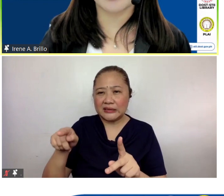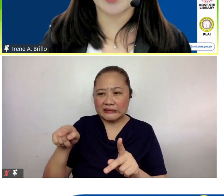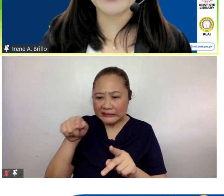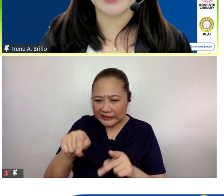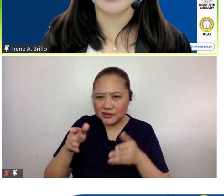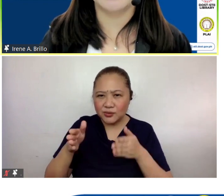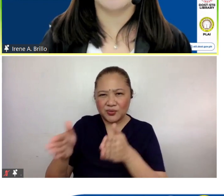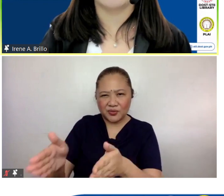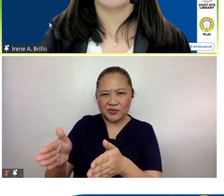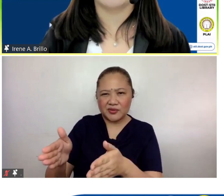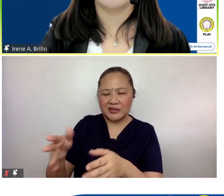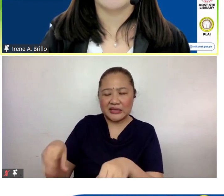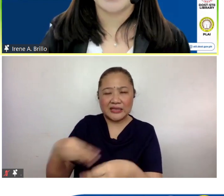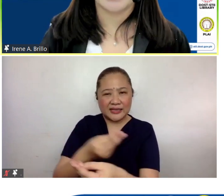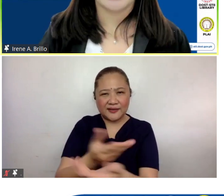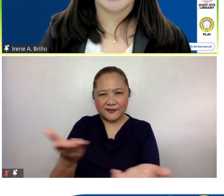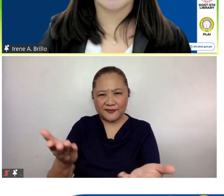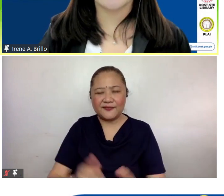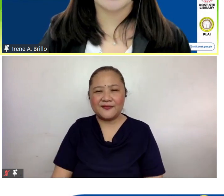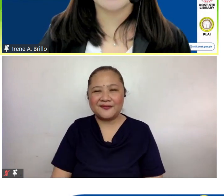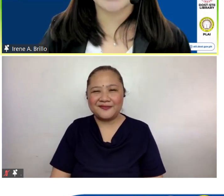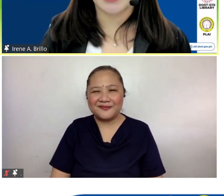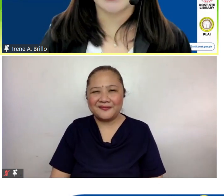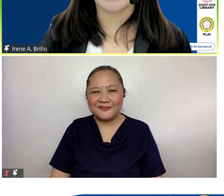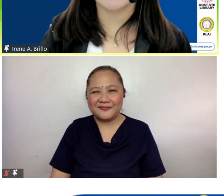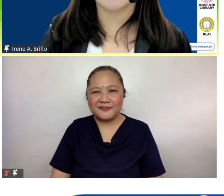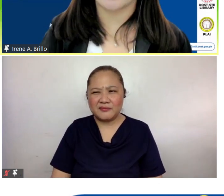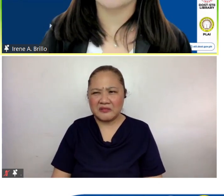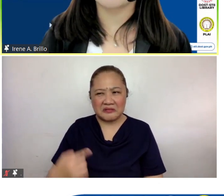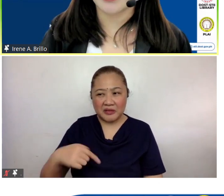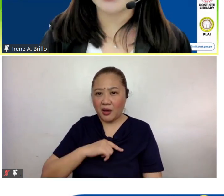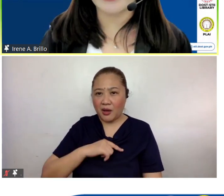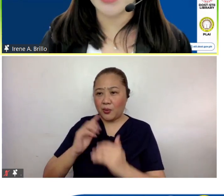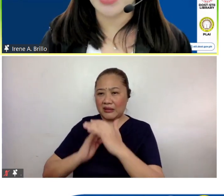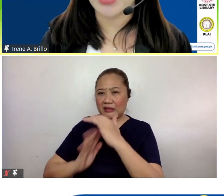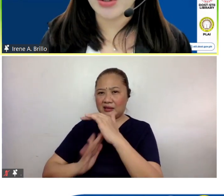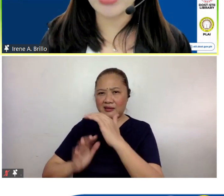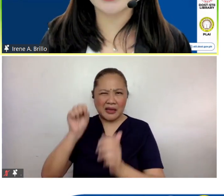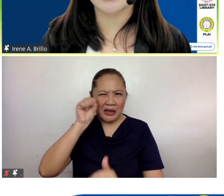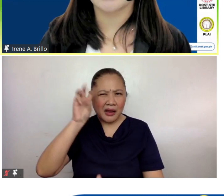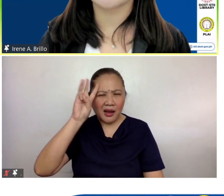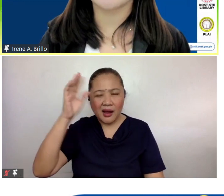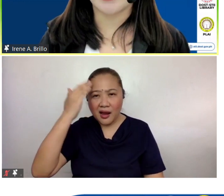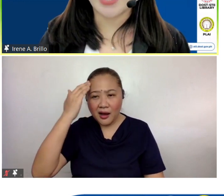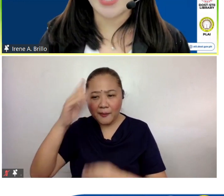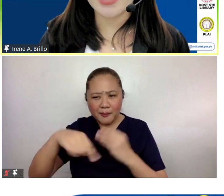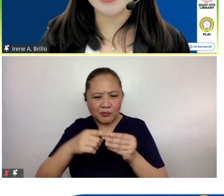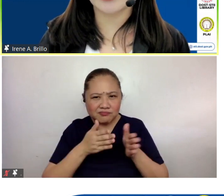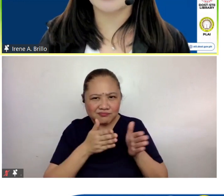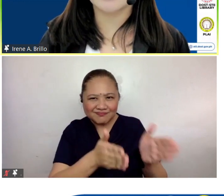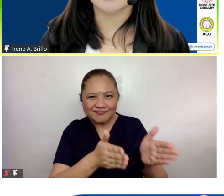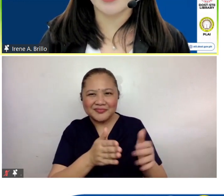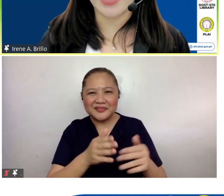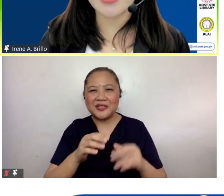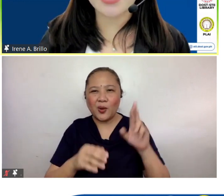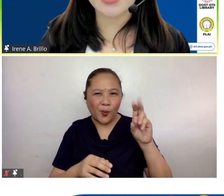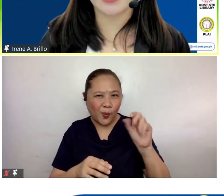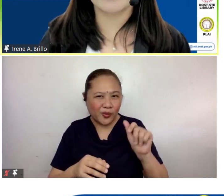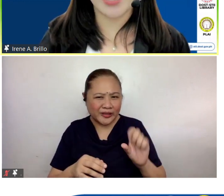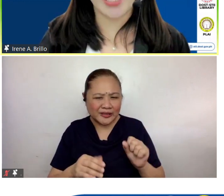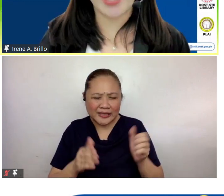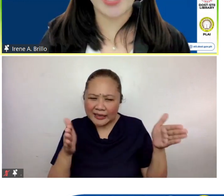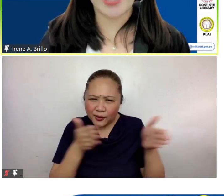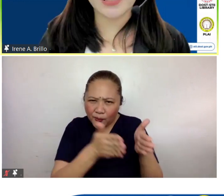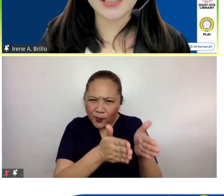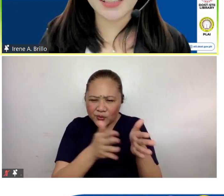have offered? Are our clients aware of the roads, the alleys, or the lanes that